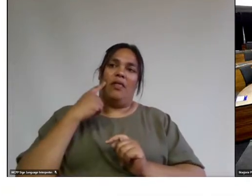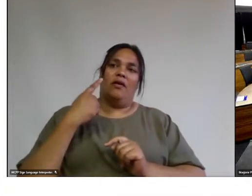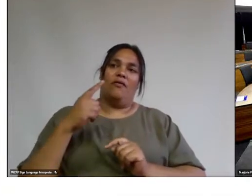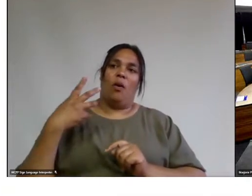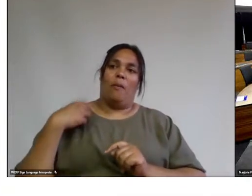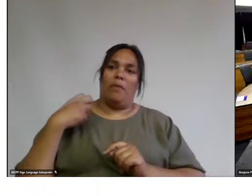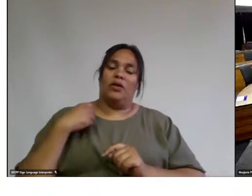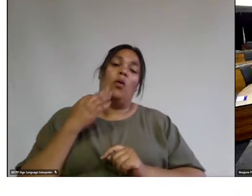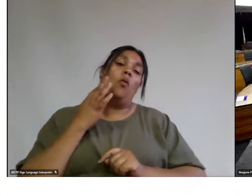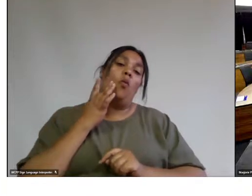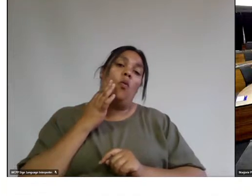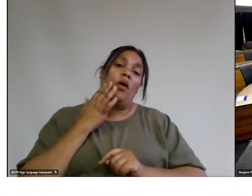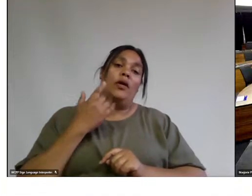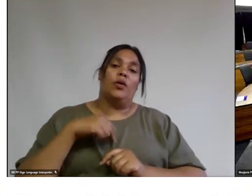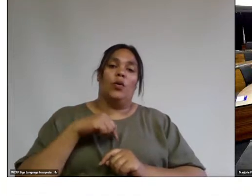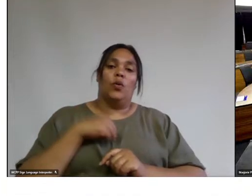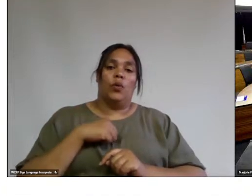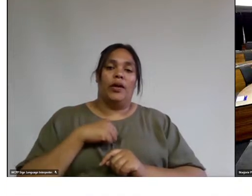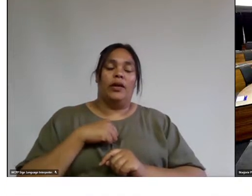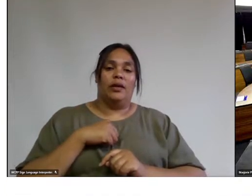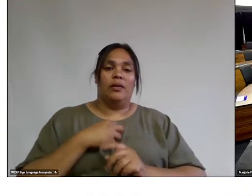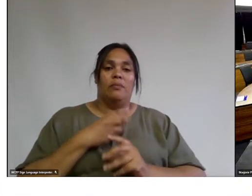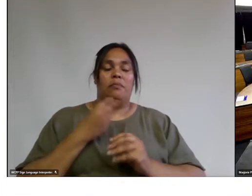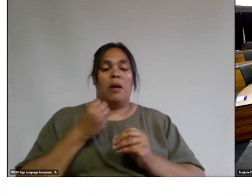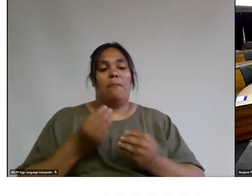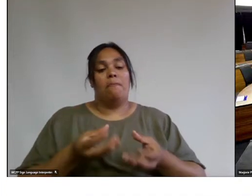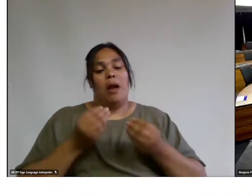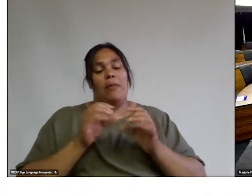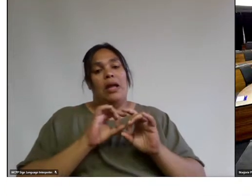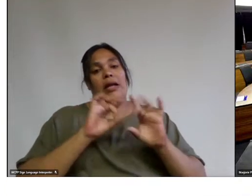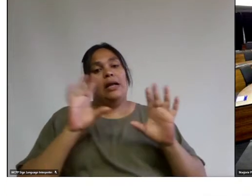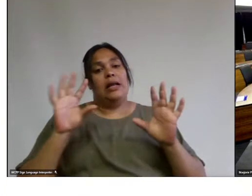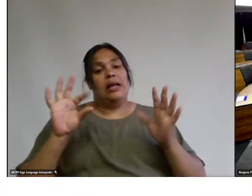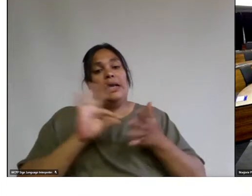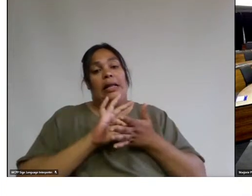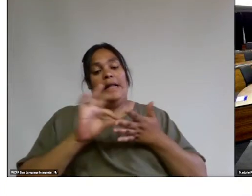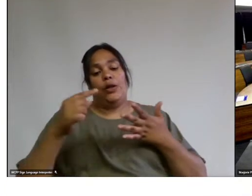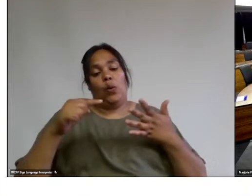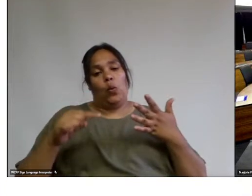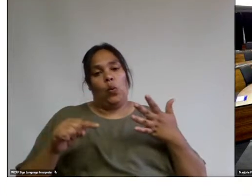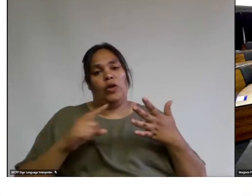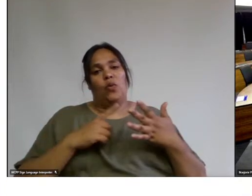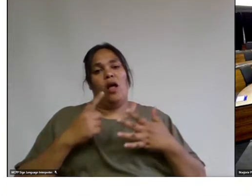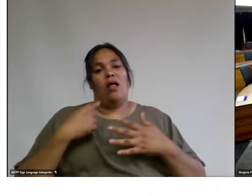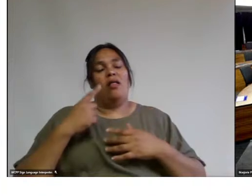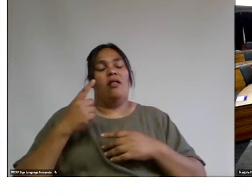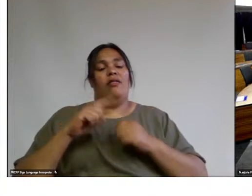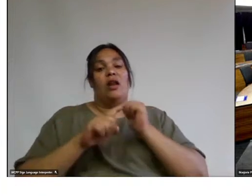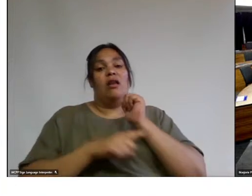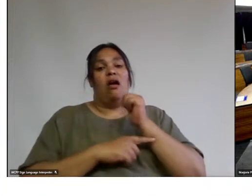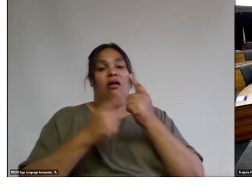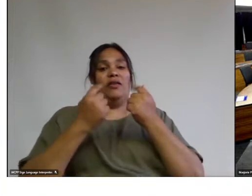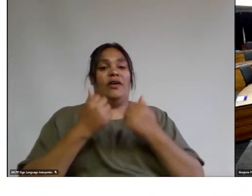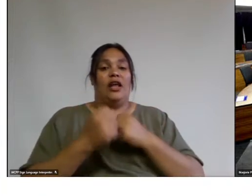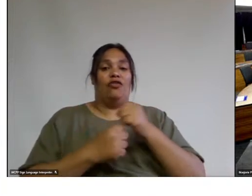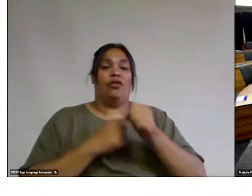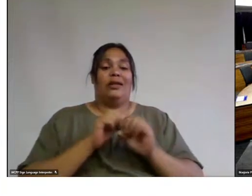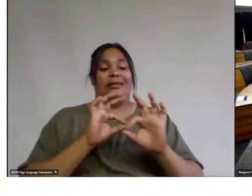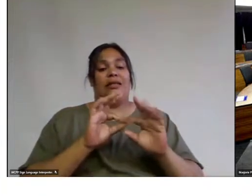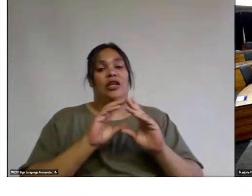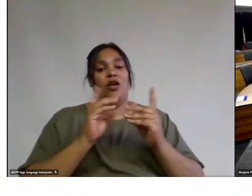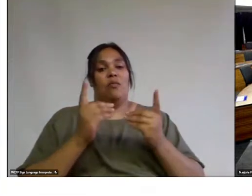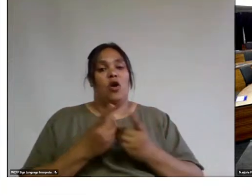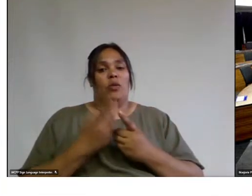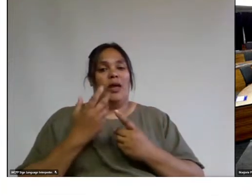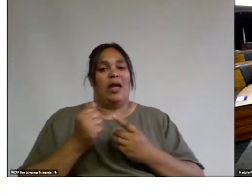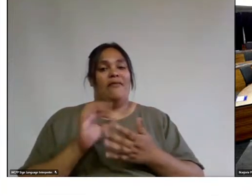by when should we be seeing a clean audit, given that the last financial year this department had ever had